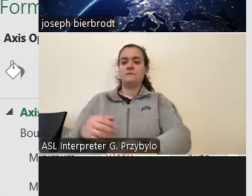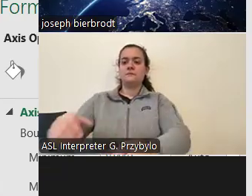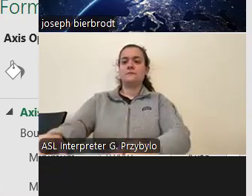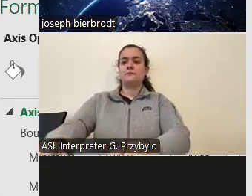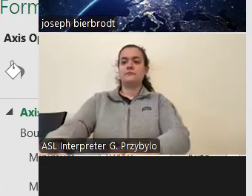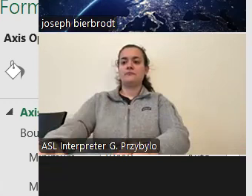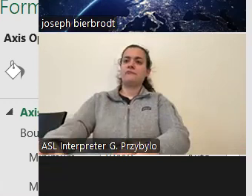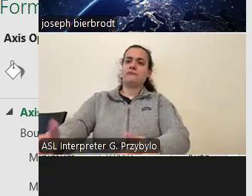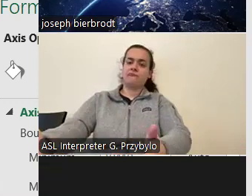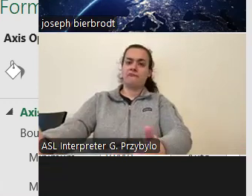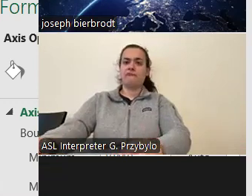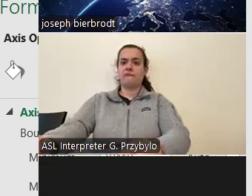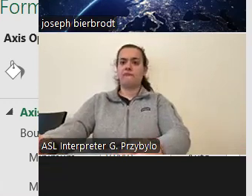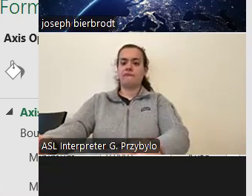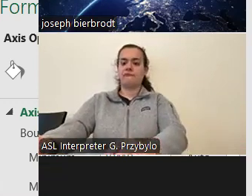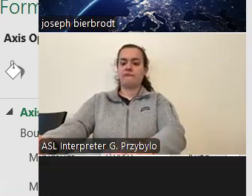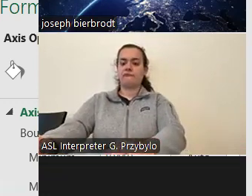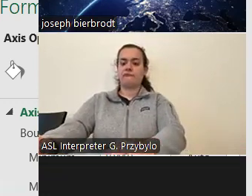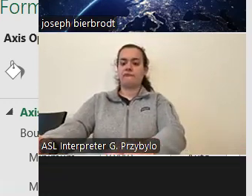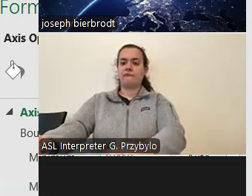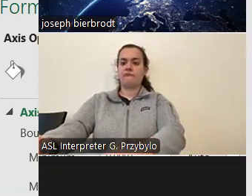I don't know if I can.